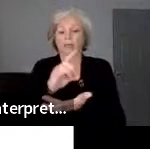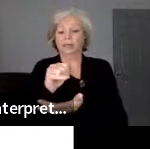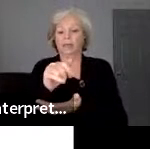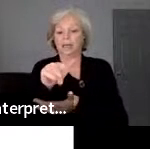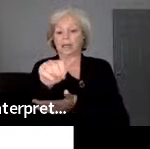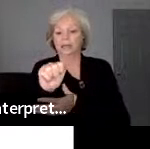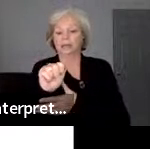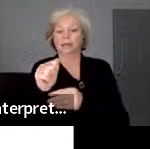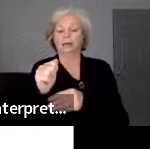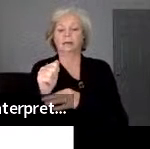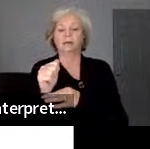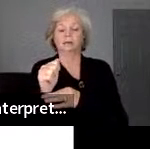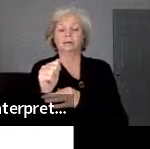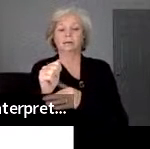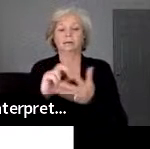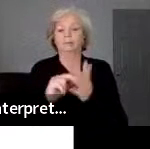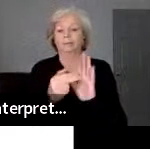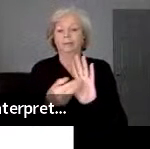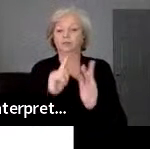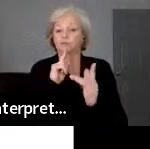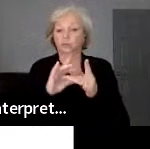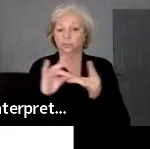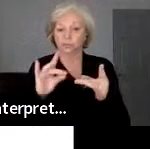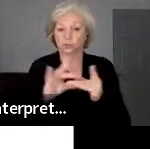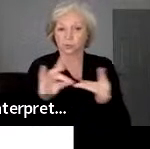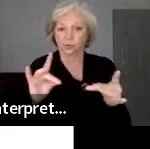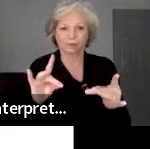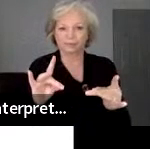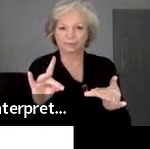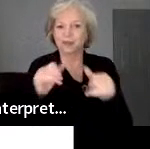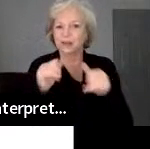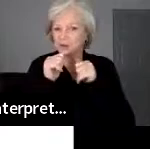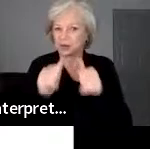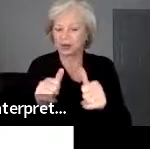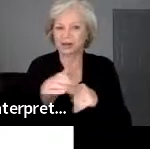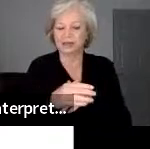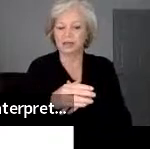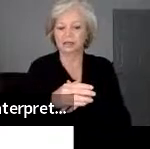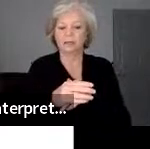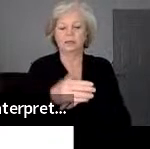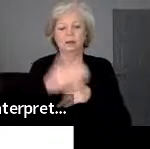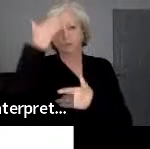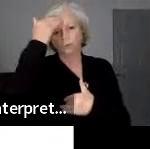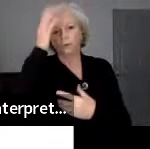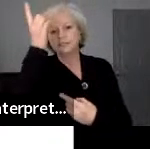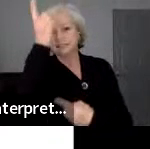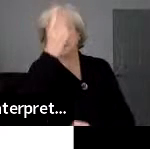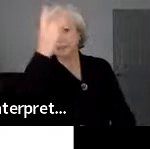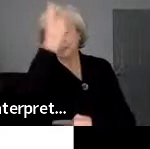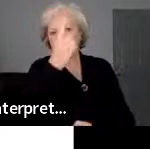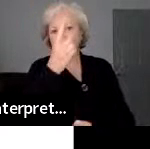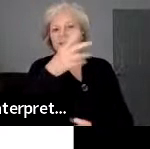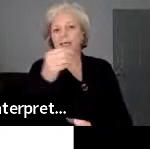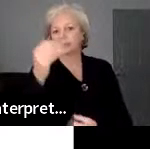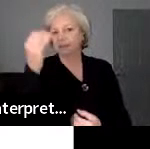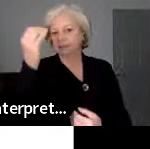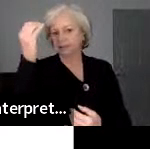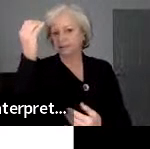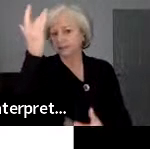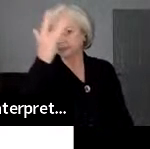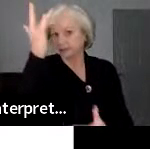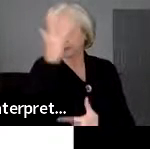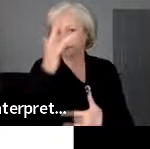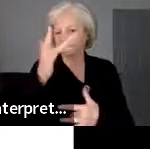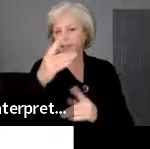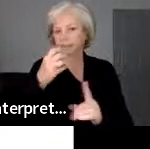data does not always tell the story of how diseases and illnesses are impacting our